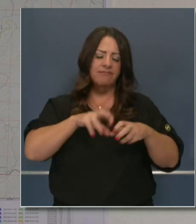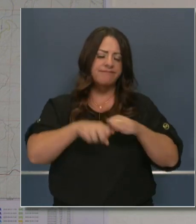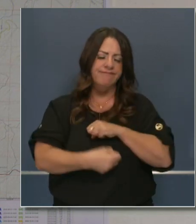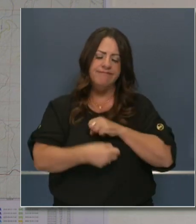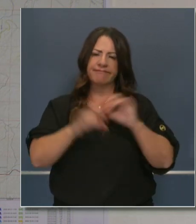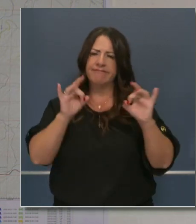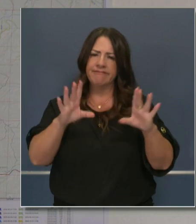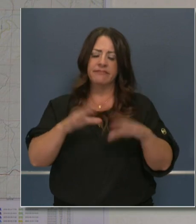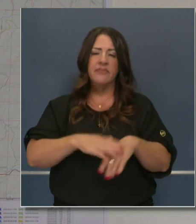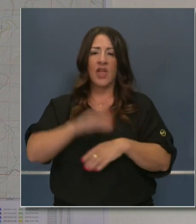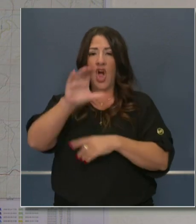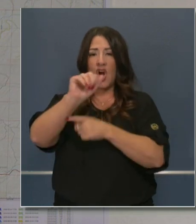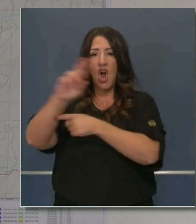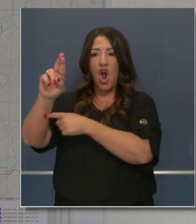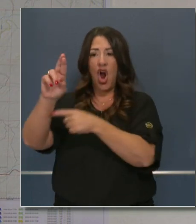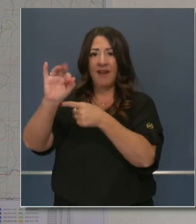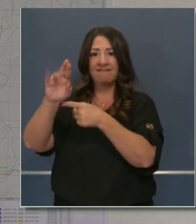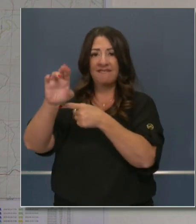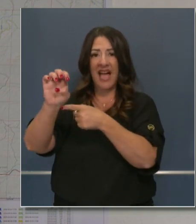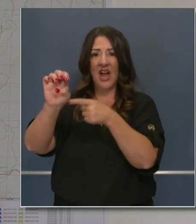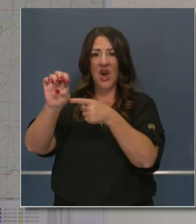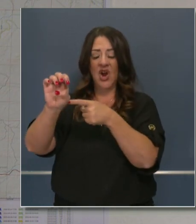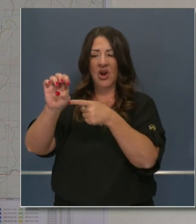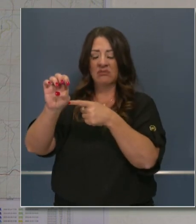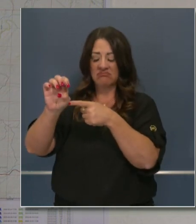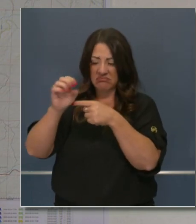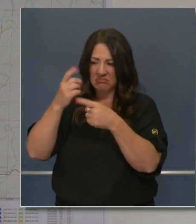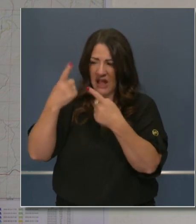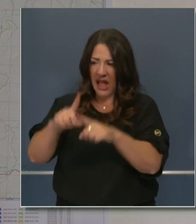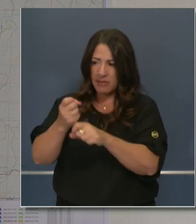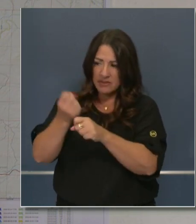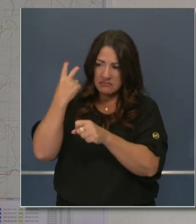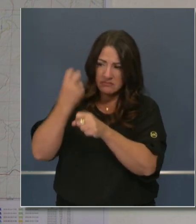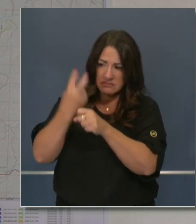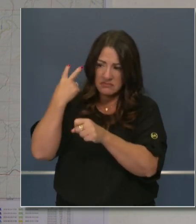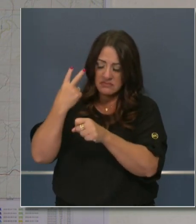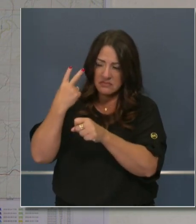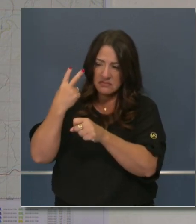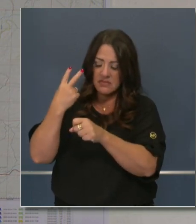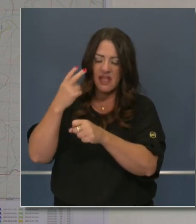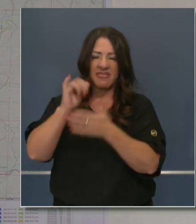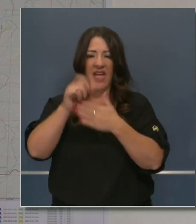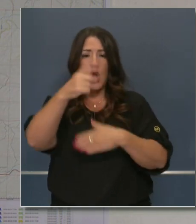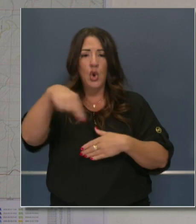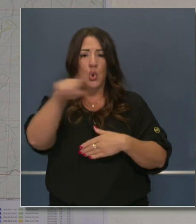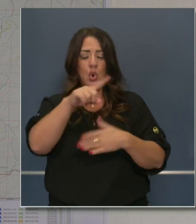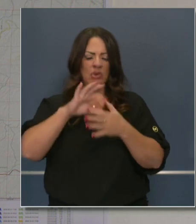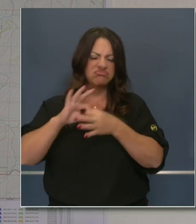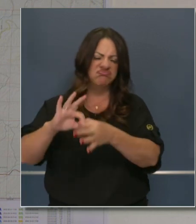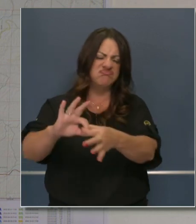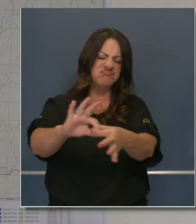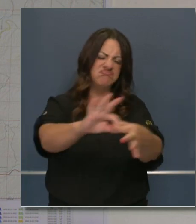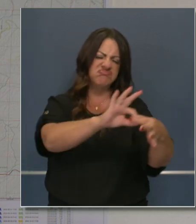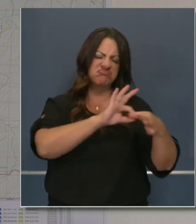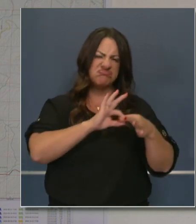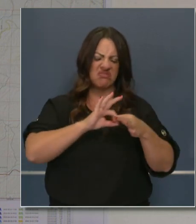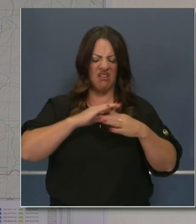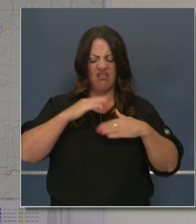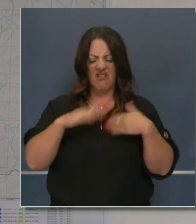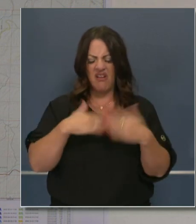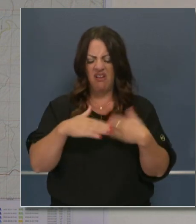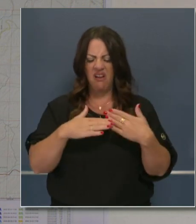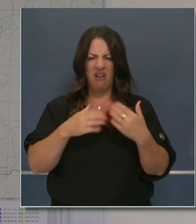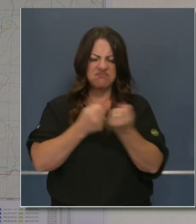Carr fire is this county came together with some resiliency and recovered in a miraculous amount of time. And I have